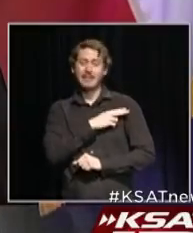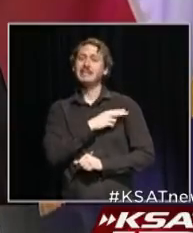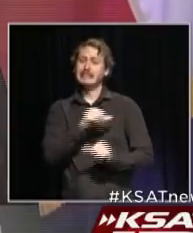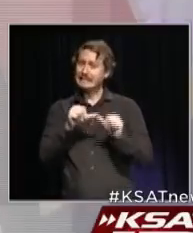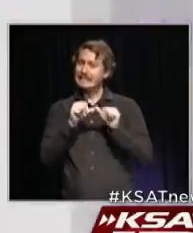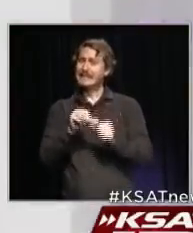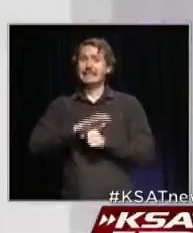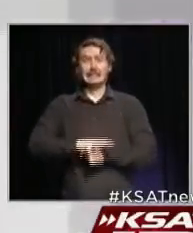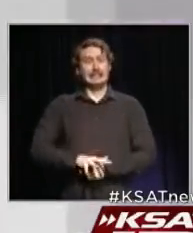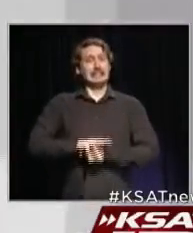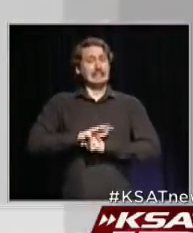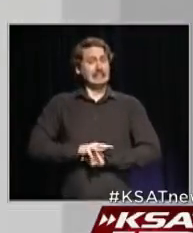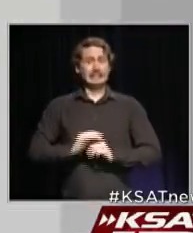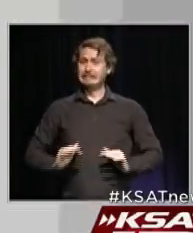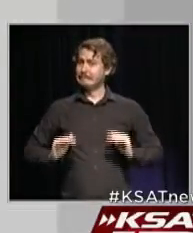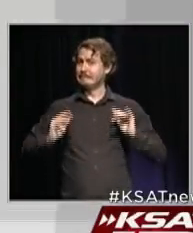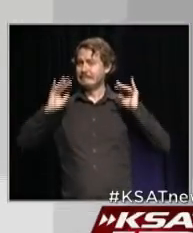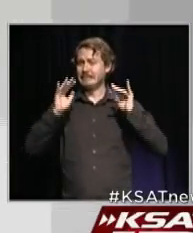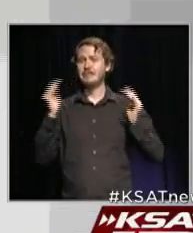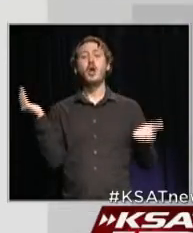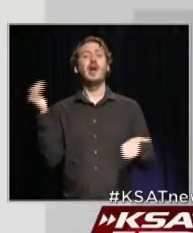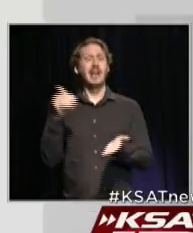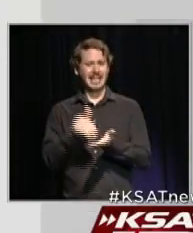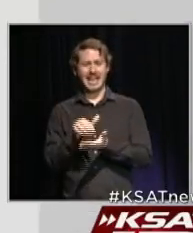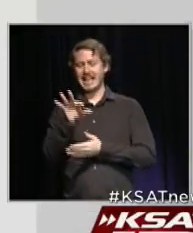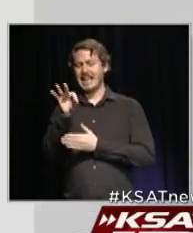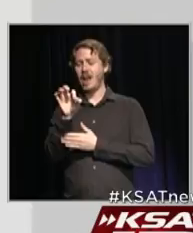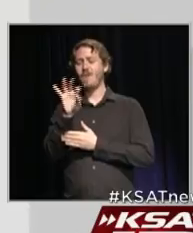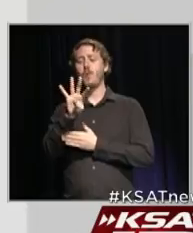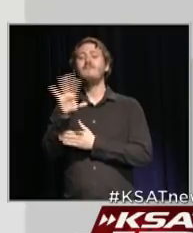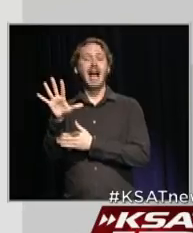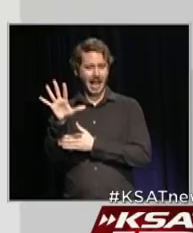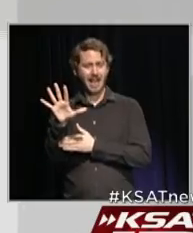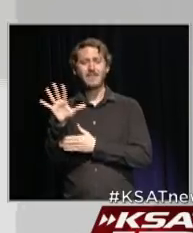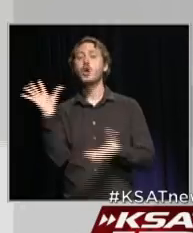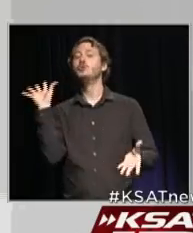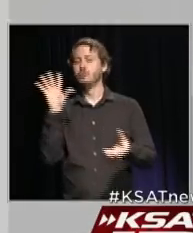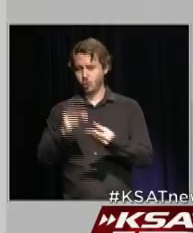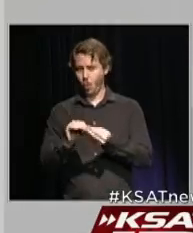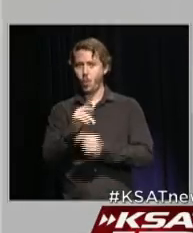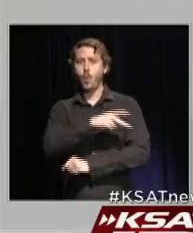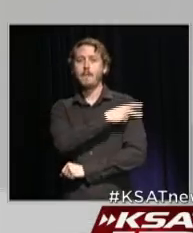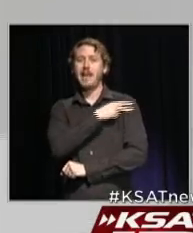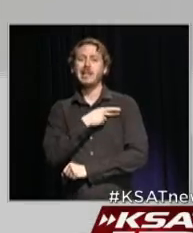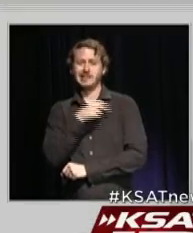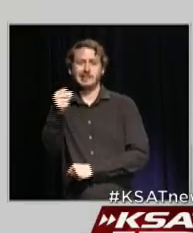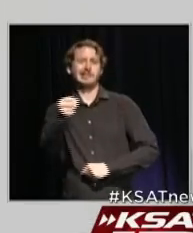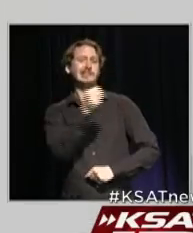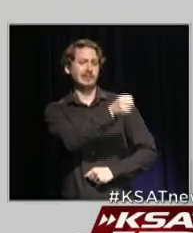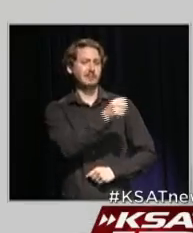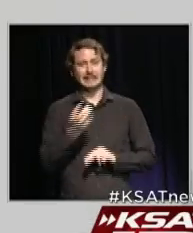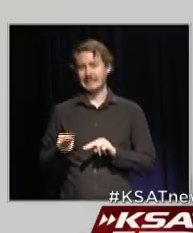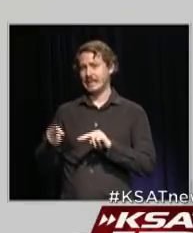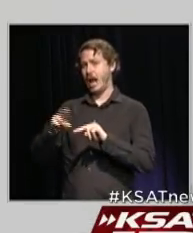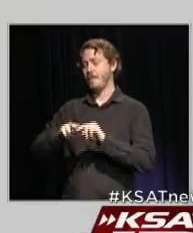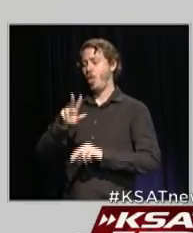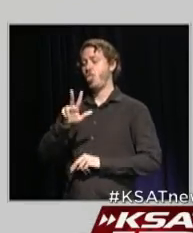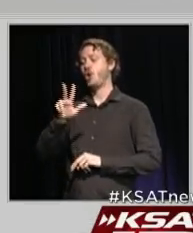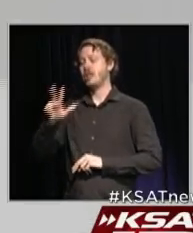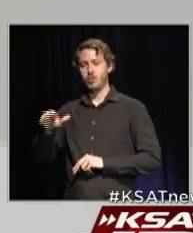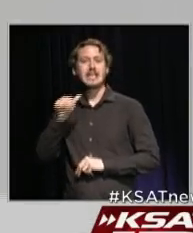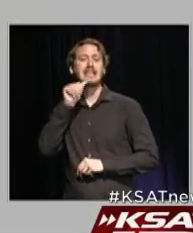increase. We have 945 COVID-19 patients in our hospitals tonight. That's up 33 from yesterday. We've